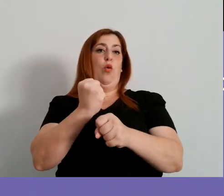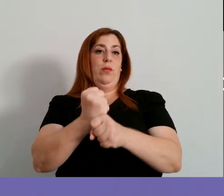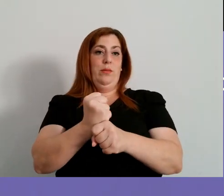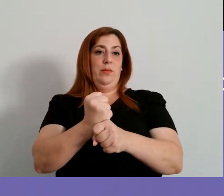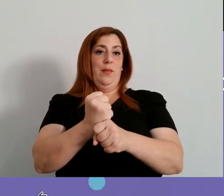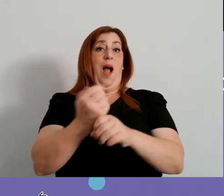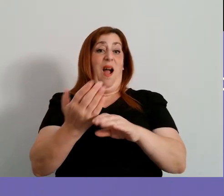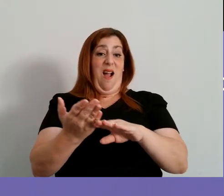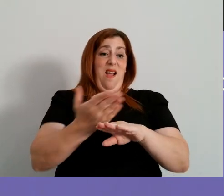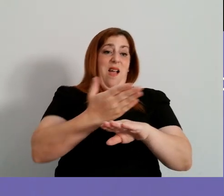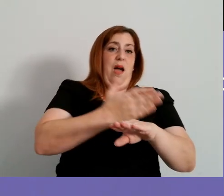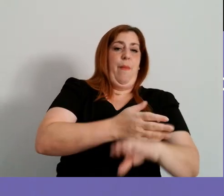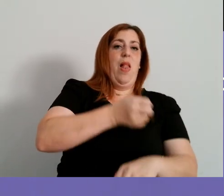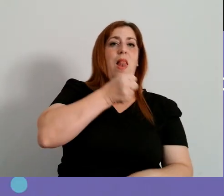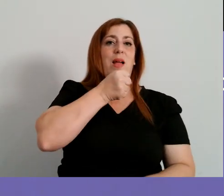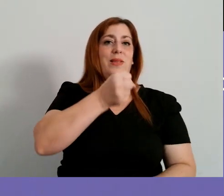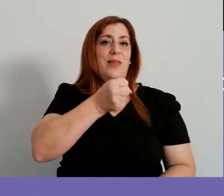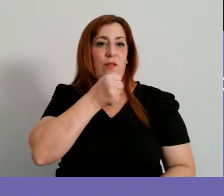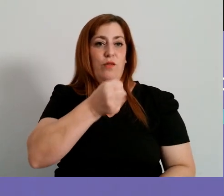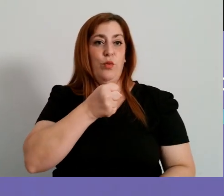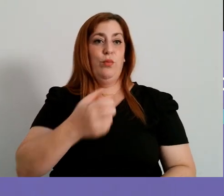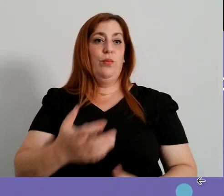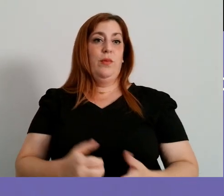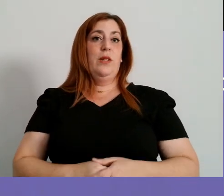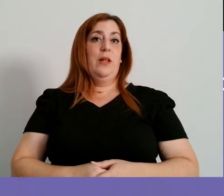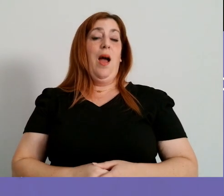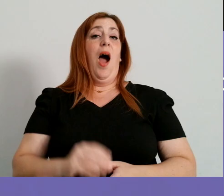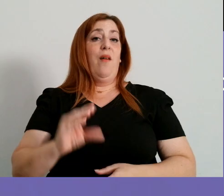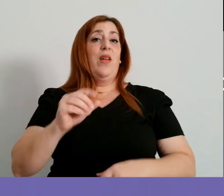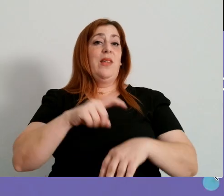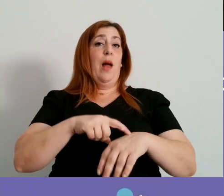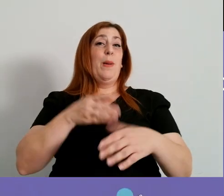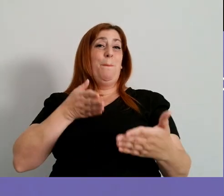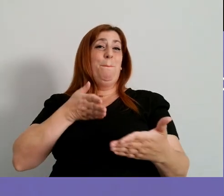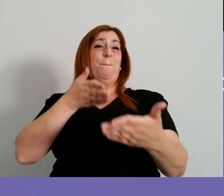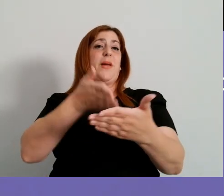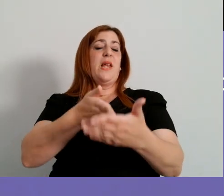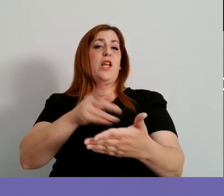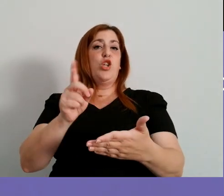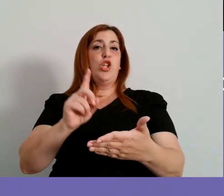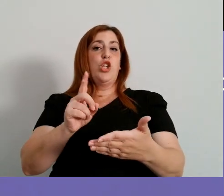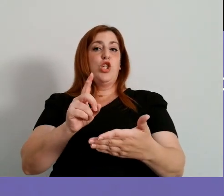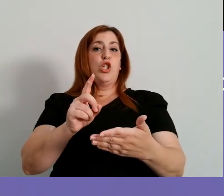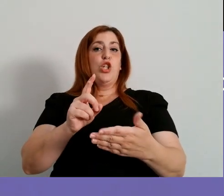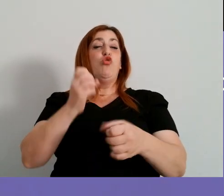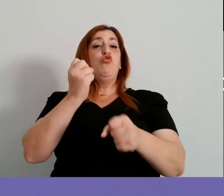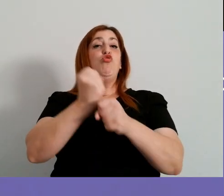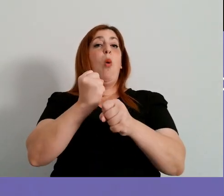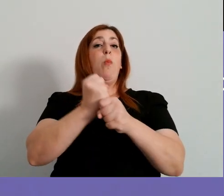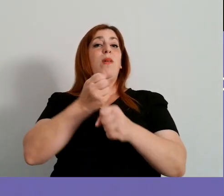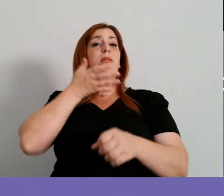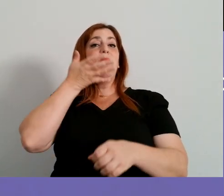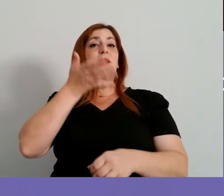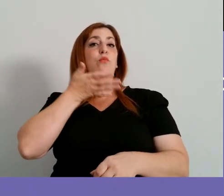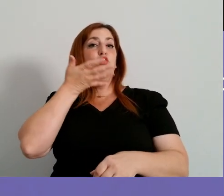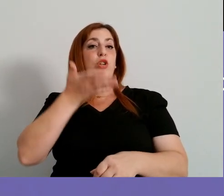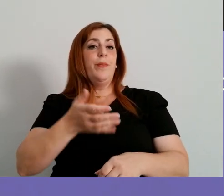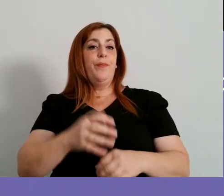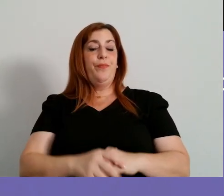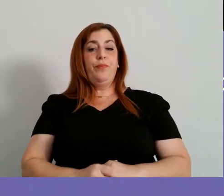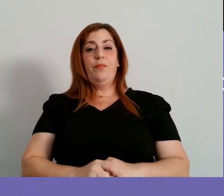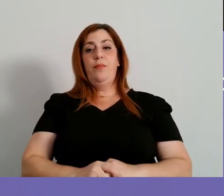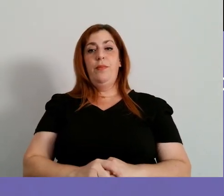interview. And that barrier is with job descriptions. You might be saying why. It's because